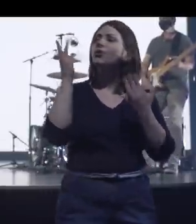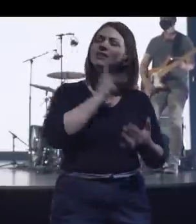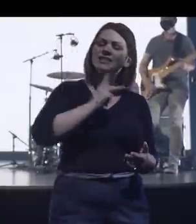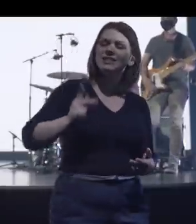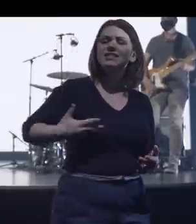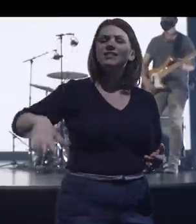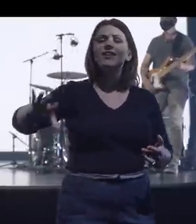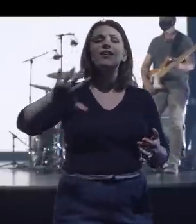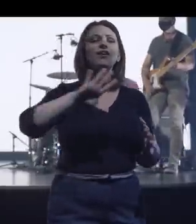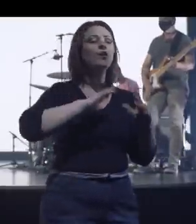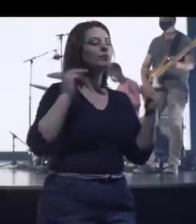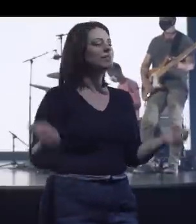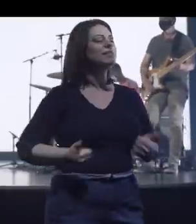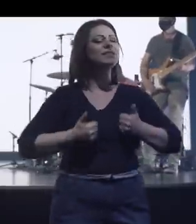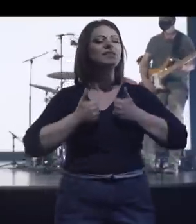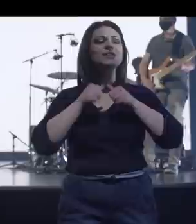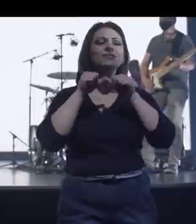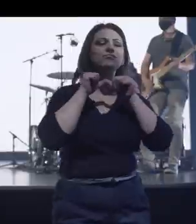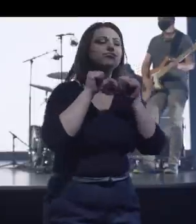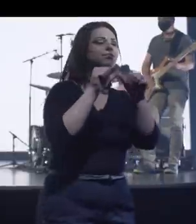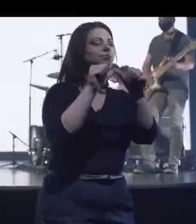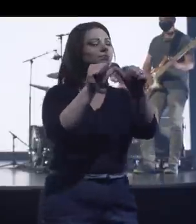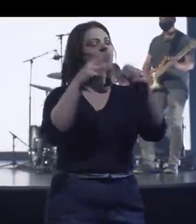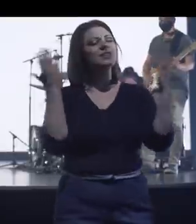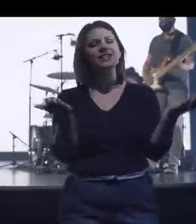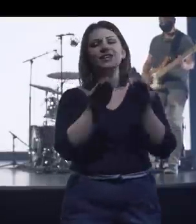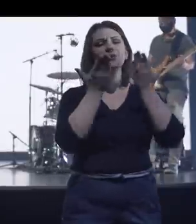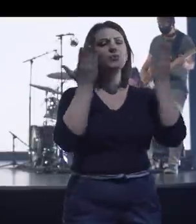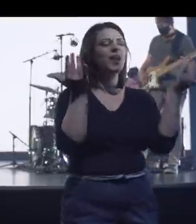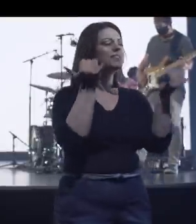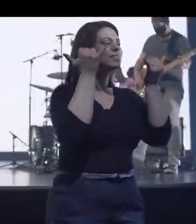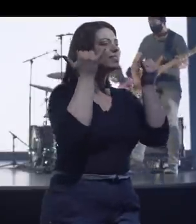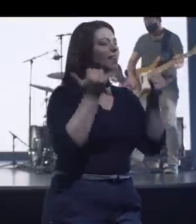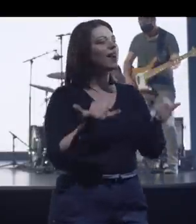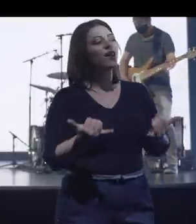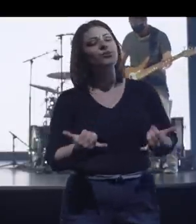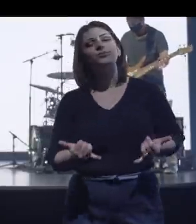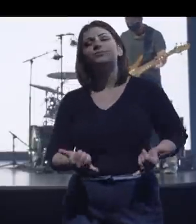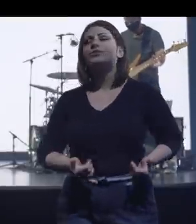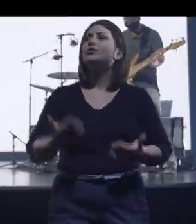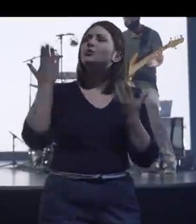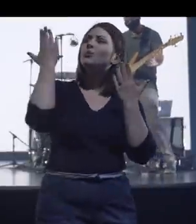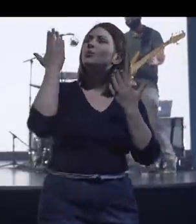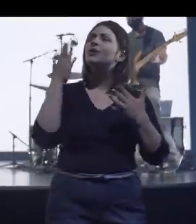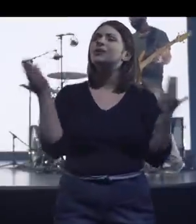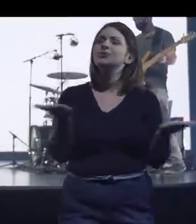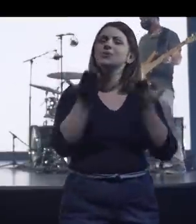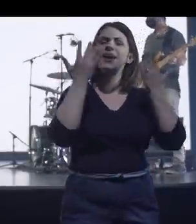kingdom lives, yeah. Here and now, hey.